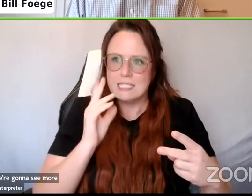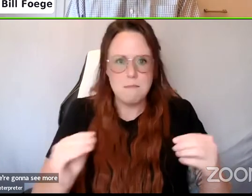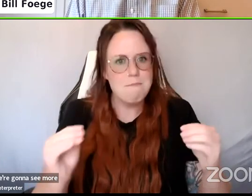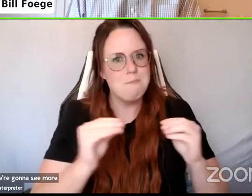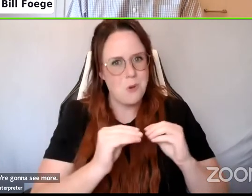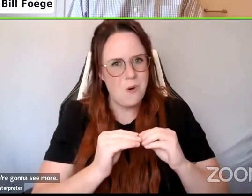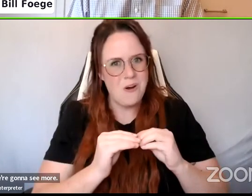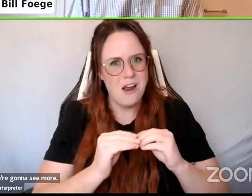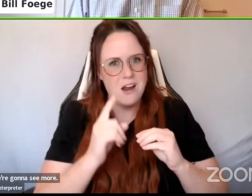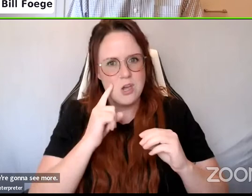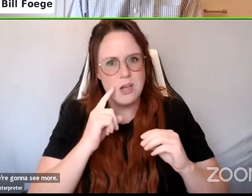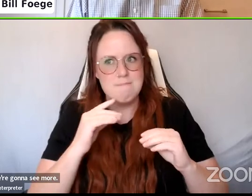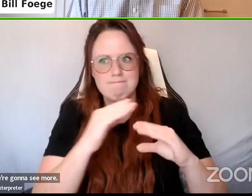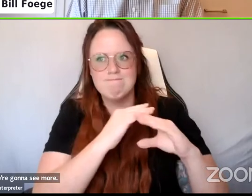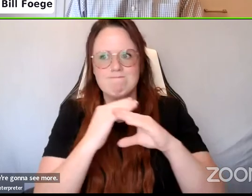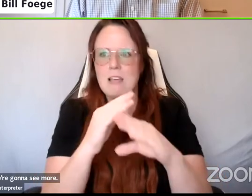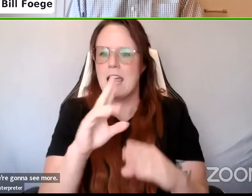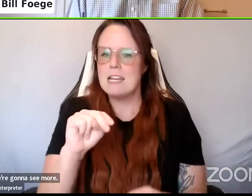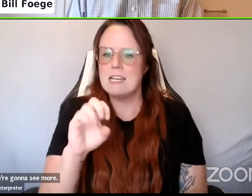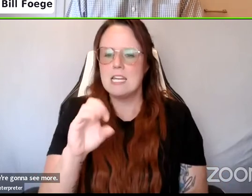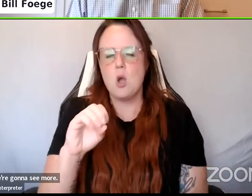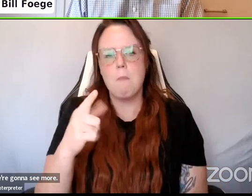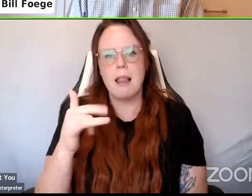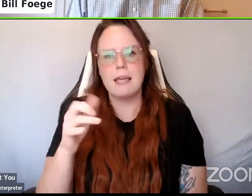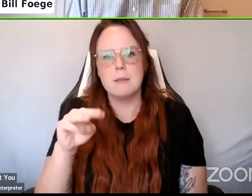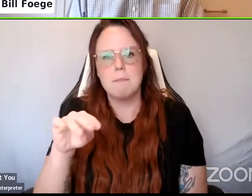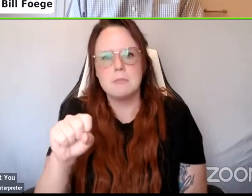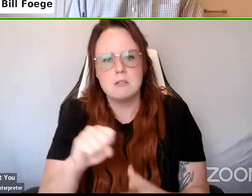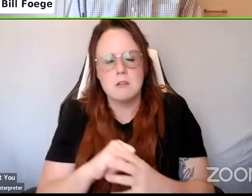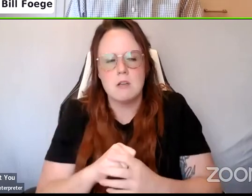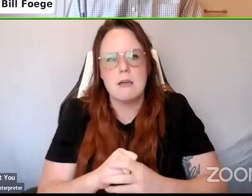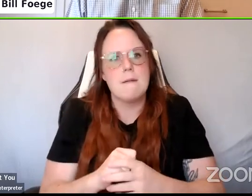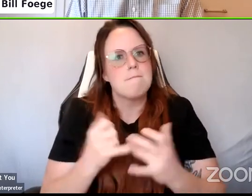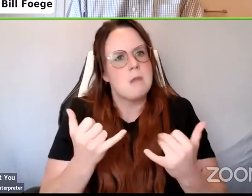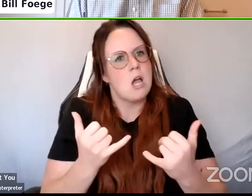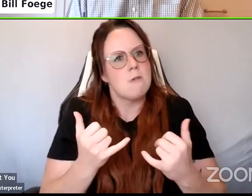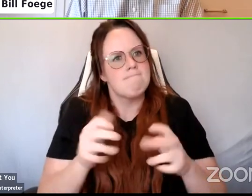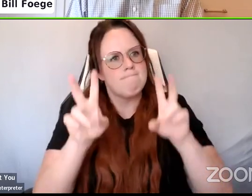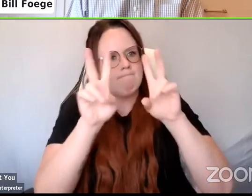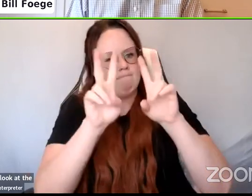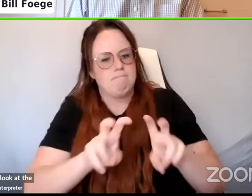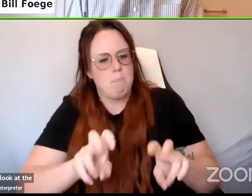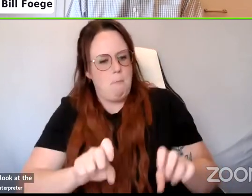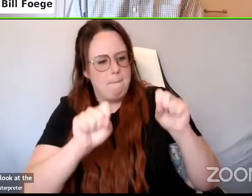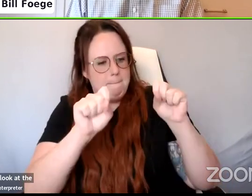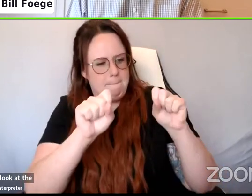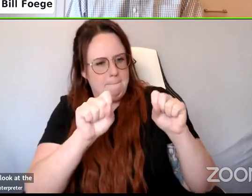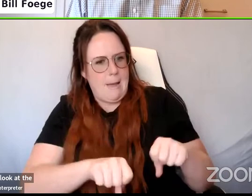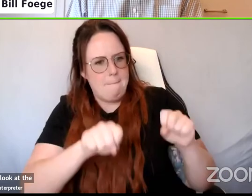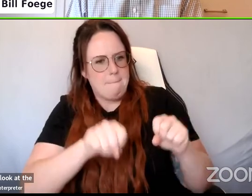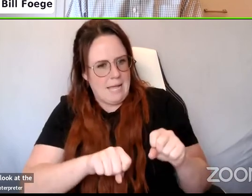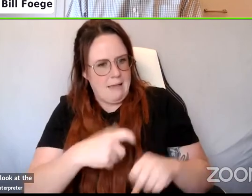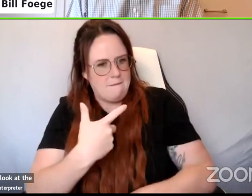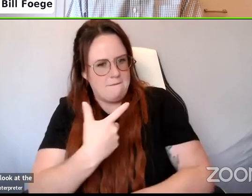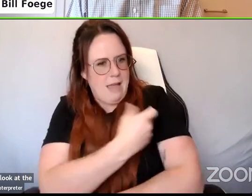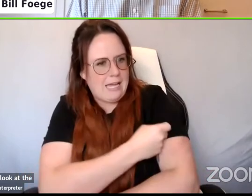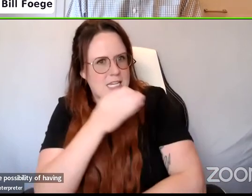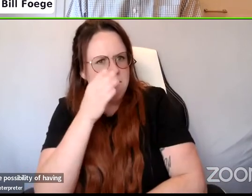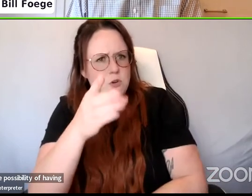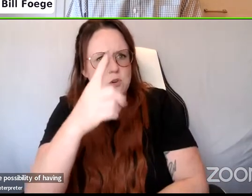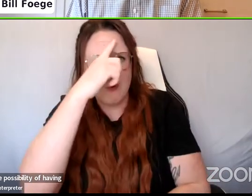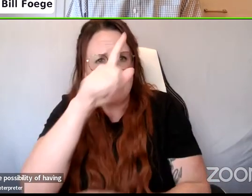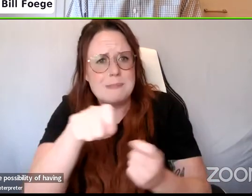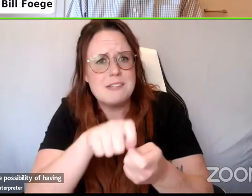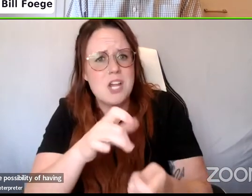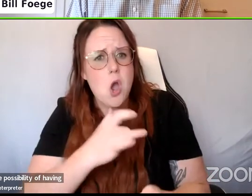against uh neoplasms you look at the possibility of having vaccines in the future for certain